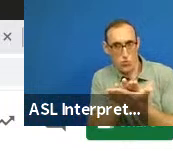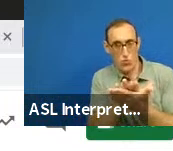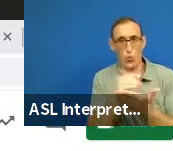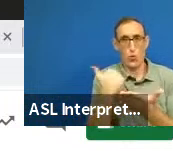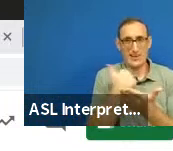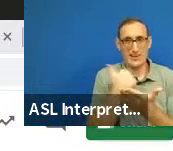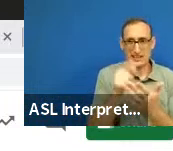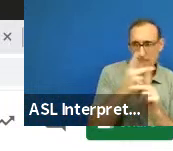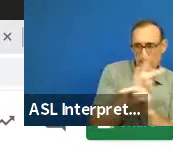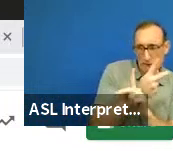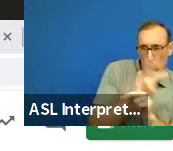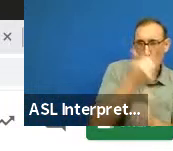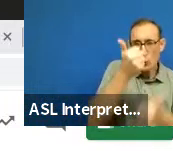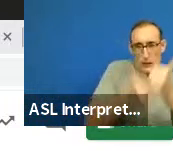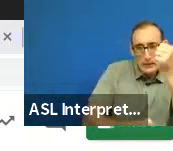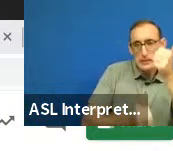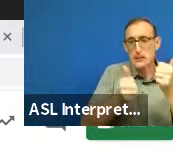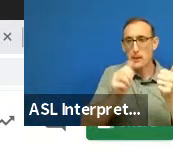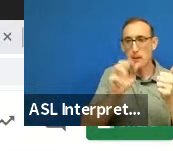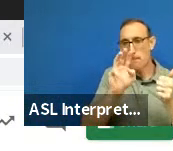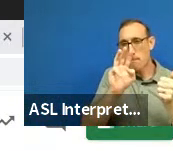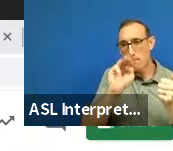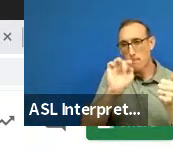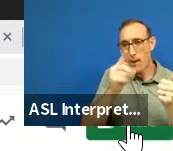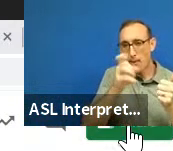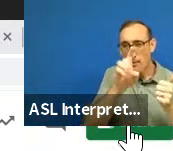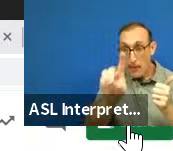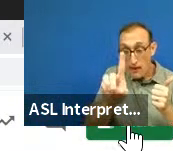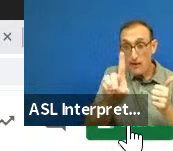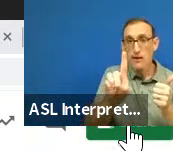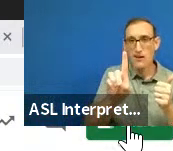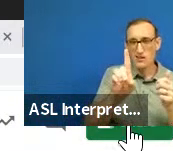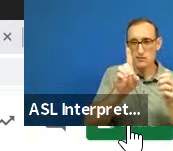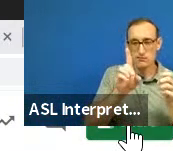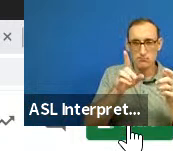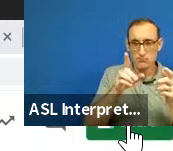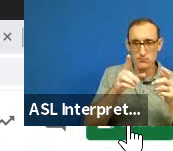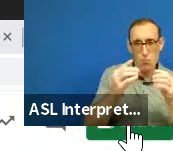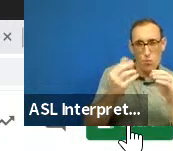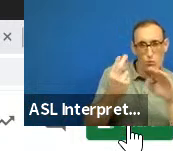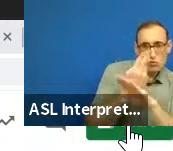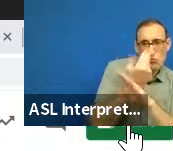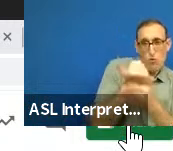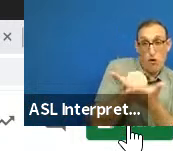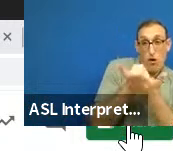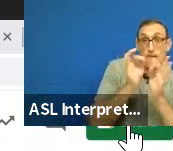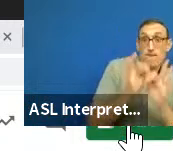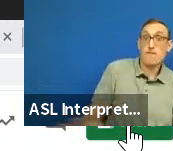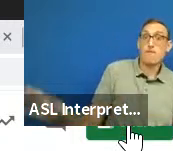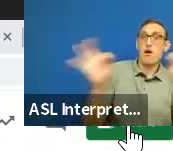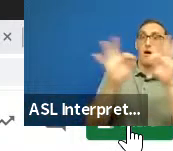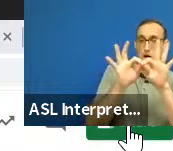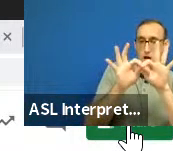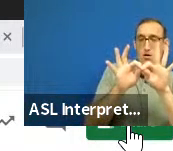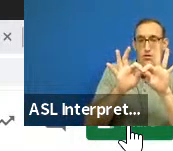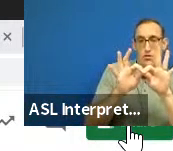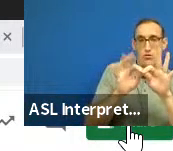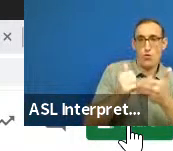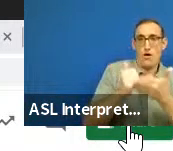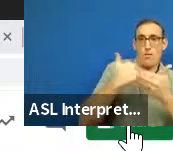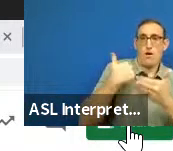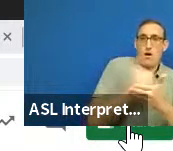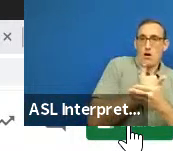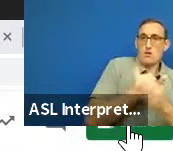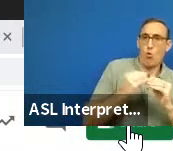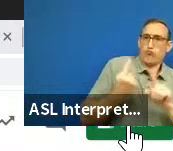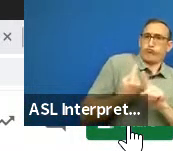more than useful, valuable for us to gauge where we are in meeting the expectations of this community?